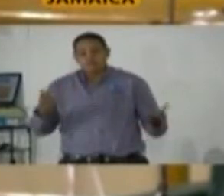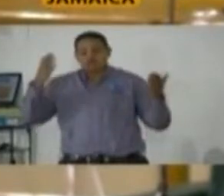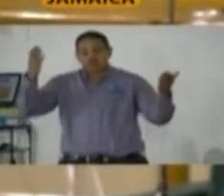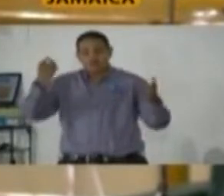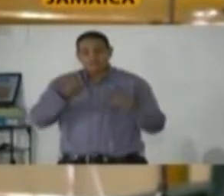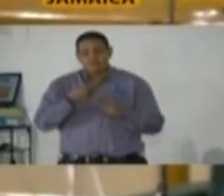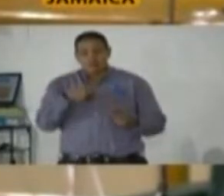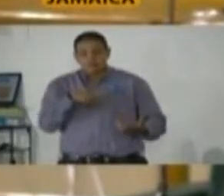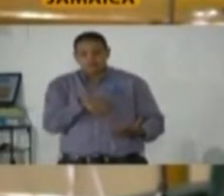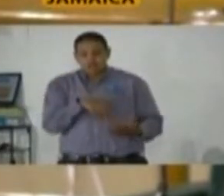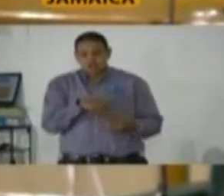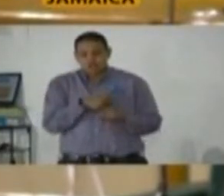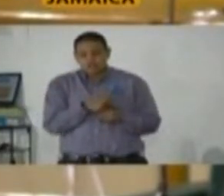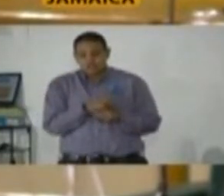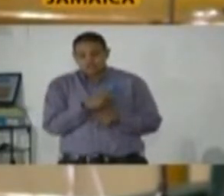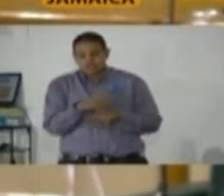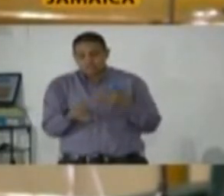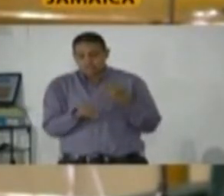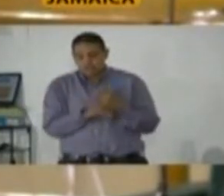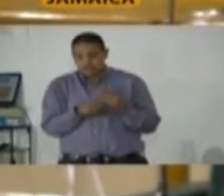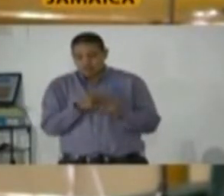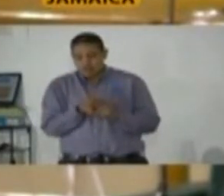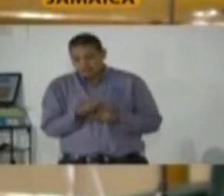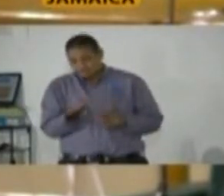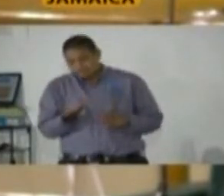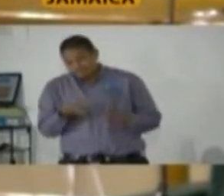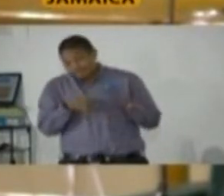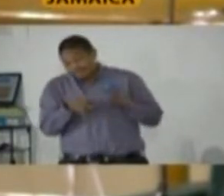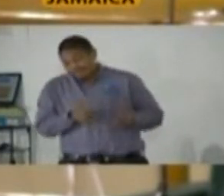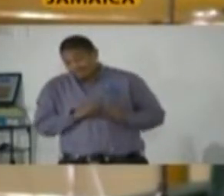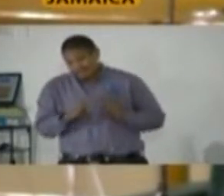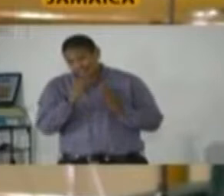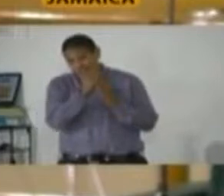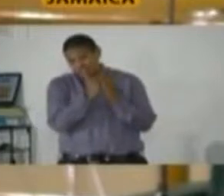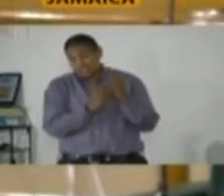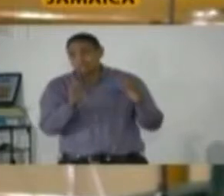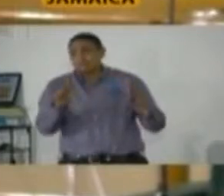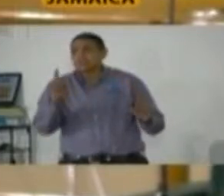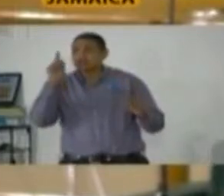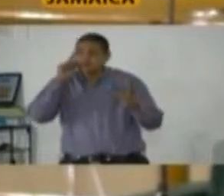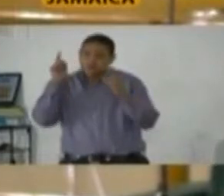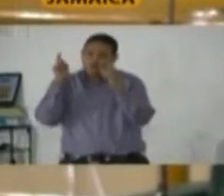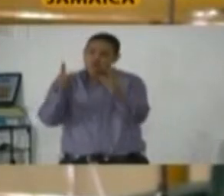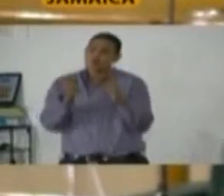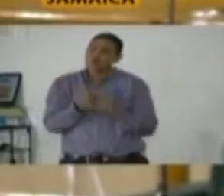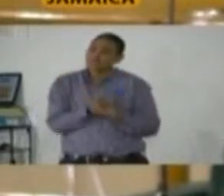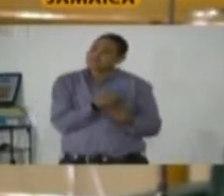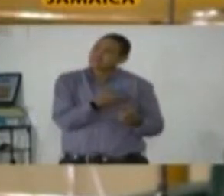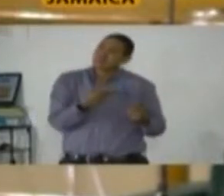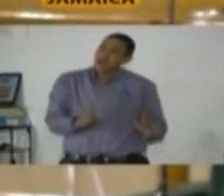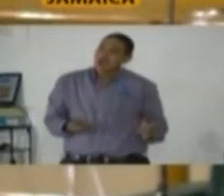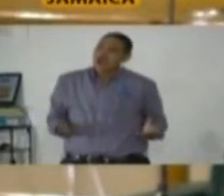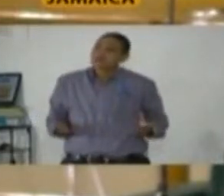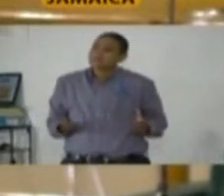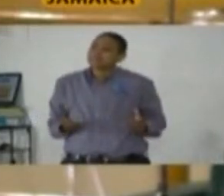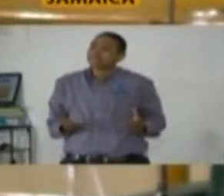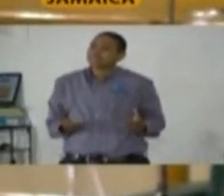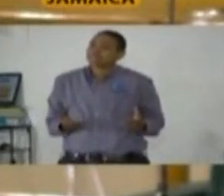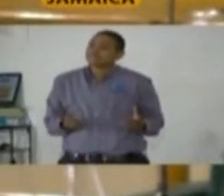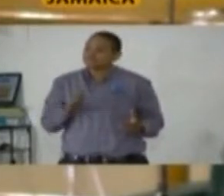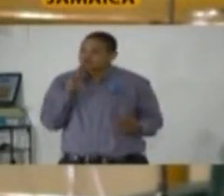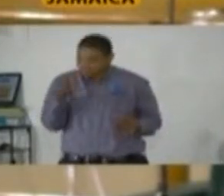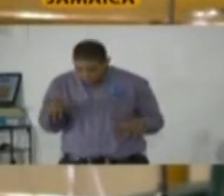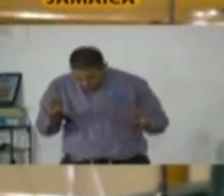study were reviewed and a detailed chronology outlining the steps to be made towards effective implementation is being